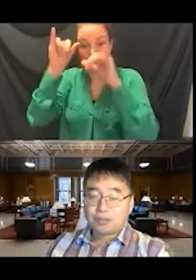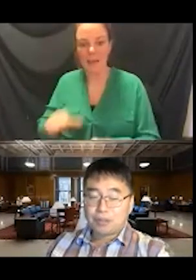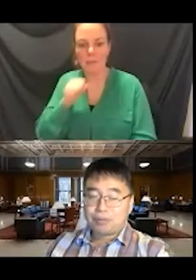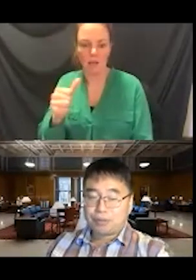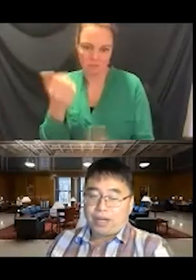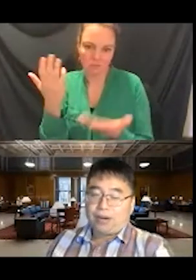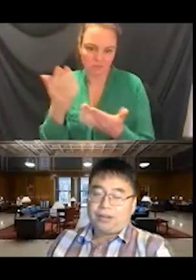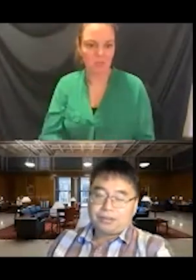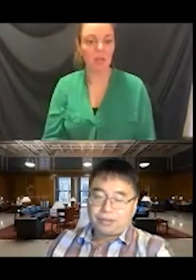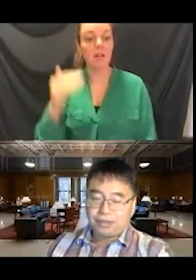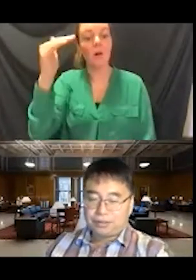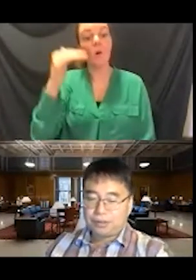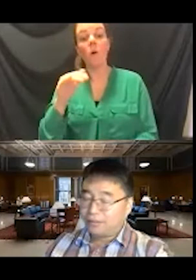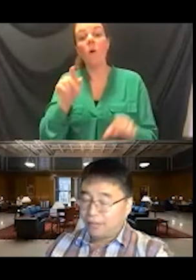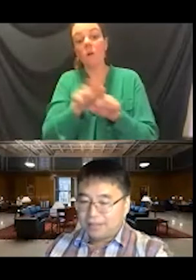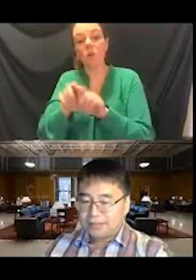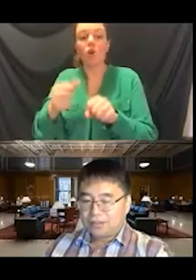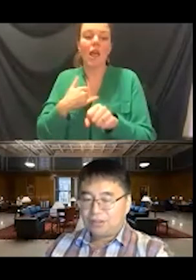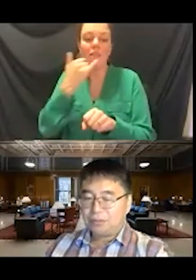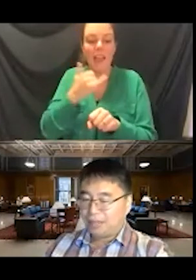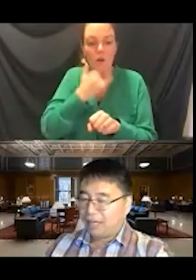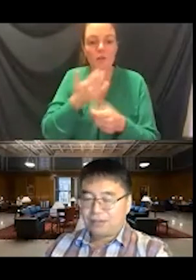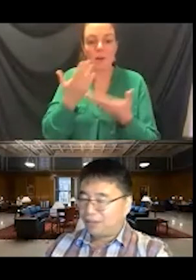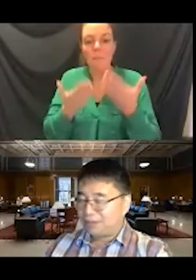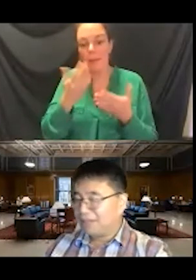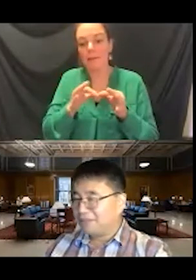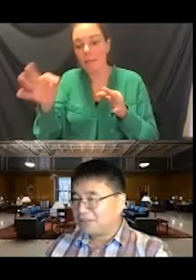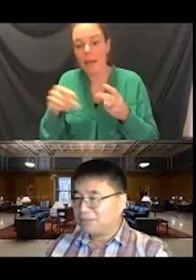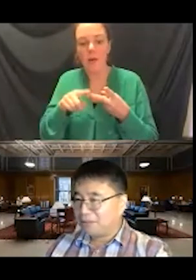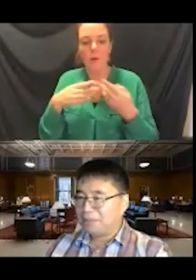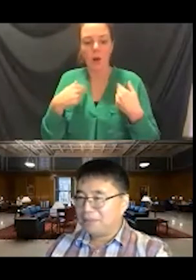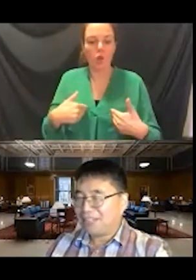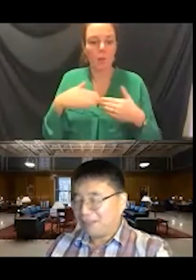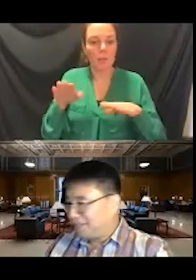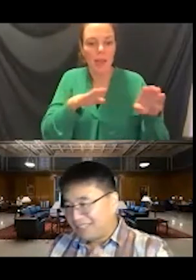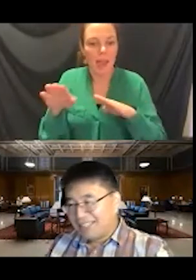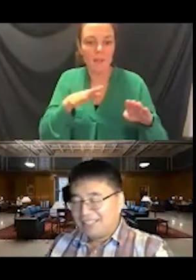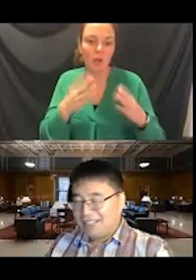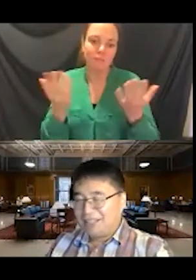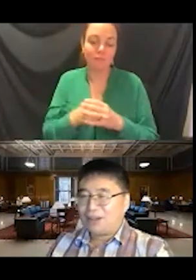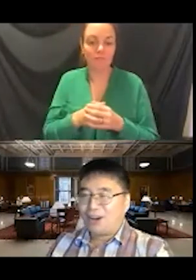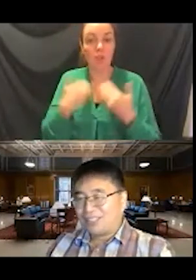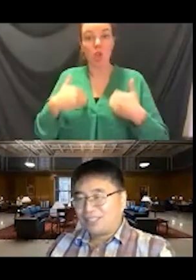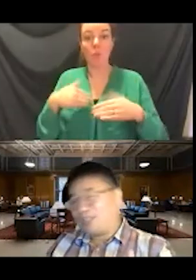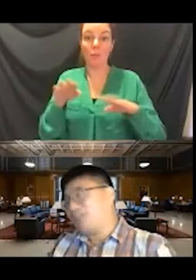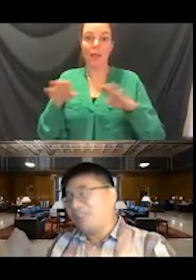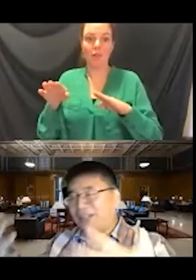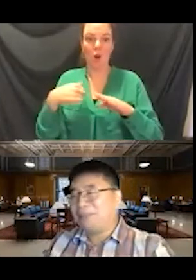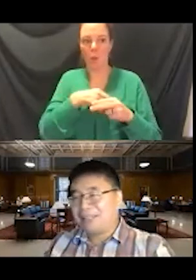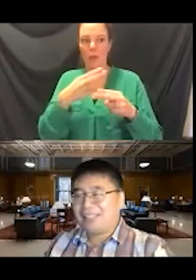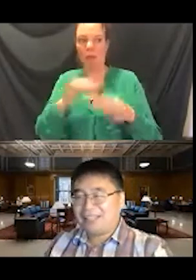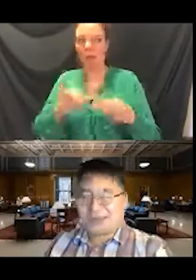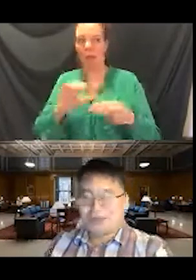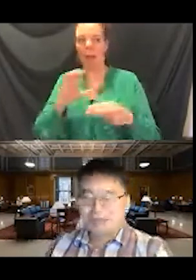could also be prone to errors, right? Due to delays in human behavior, right? And so human behavior can be, we call it the clerical error,